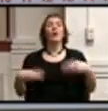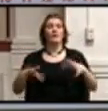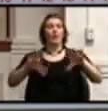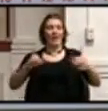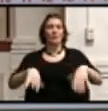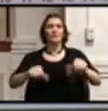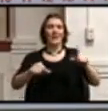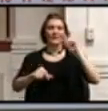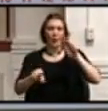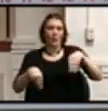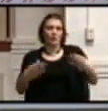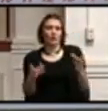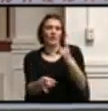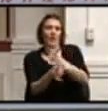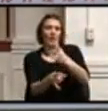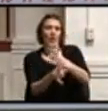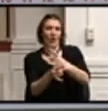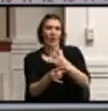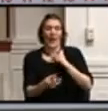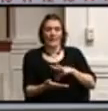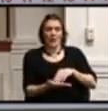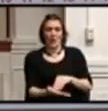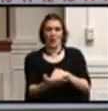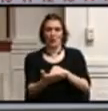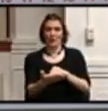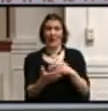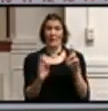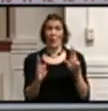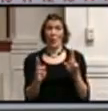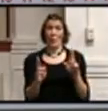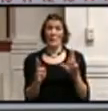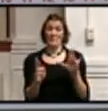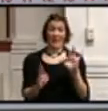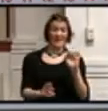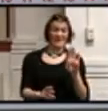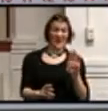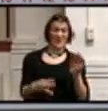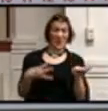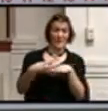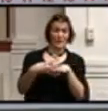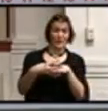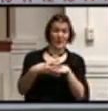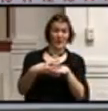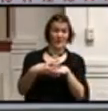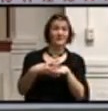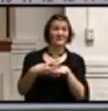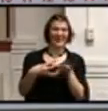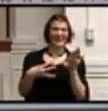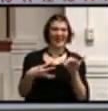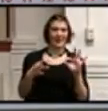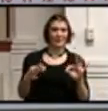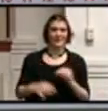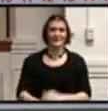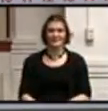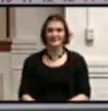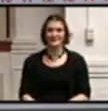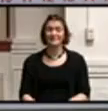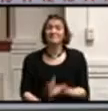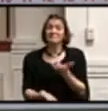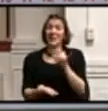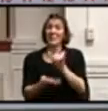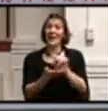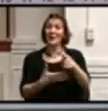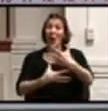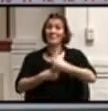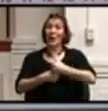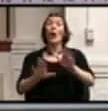have. So I'm trying to get it, for February vacation during that time. Excellent. And that's